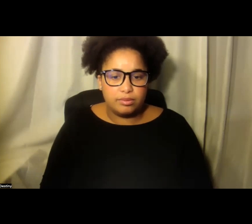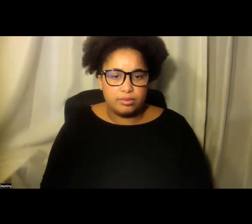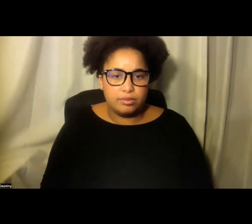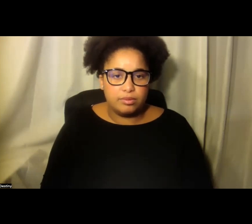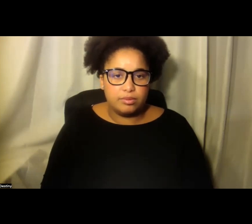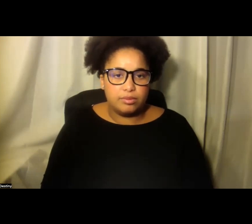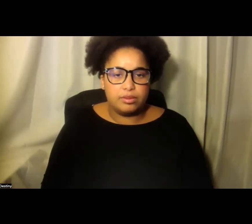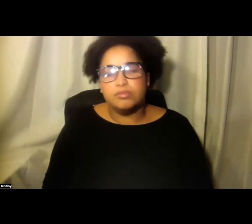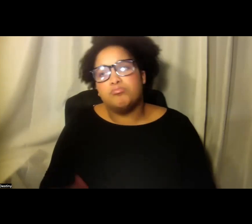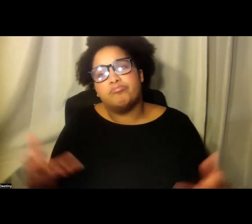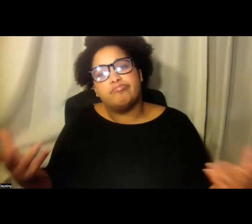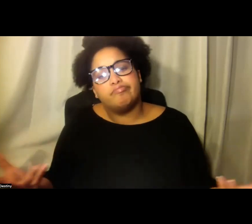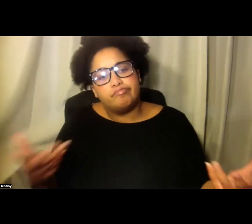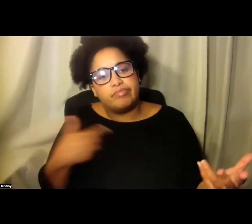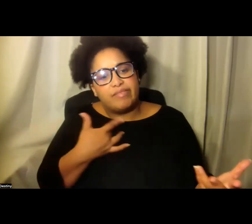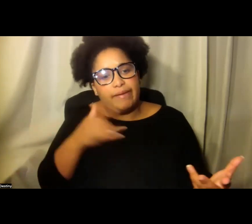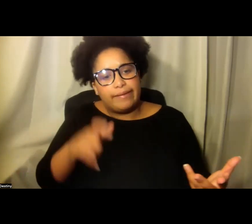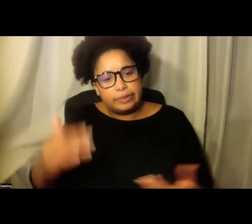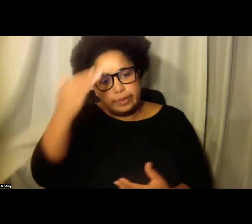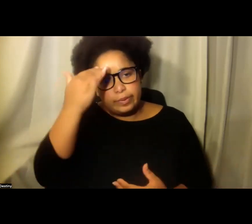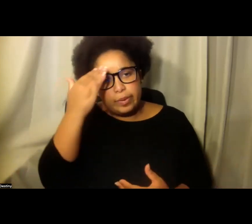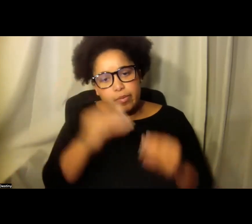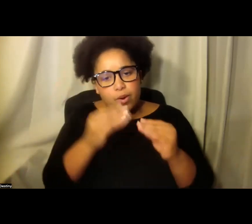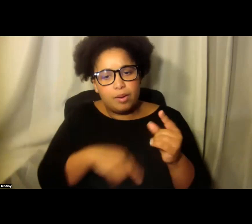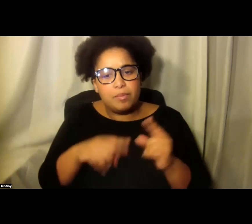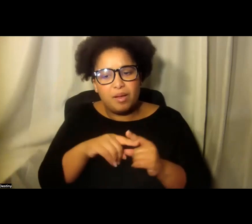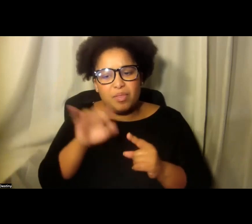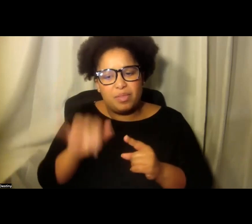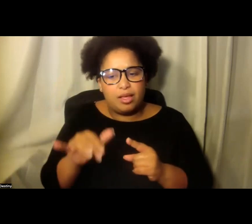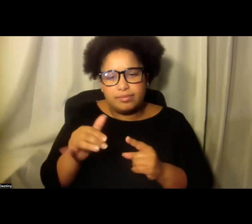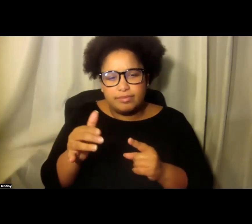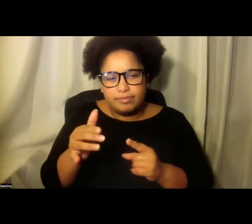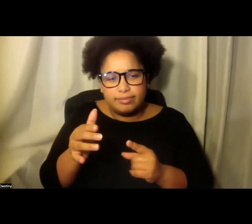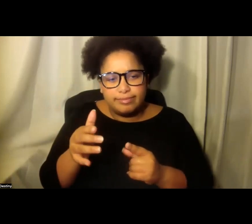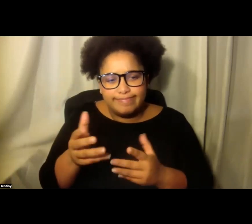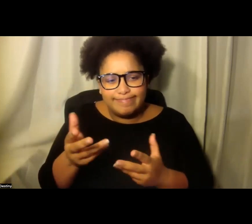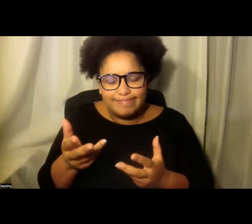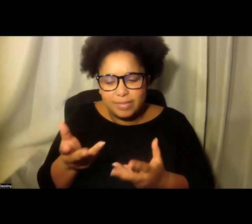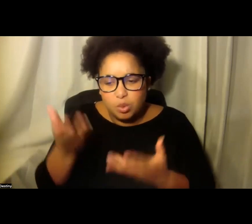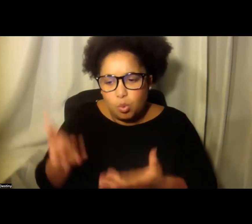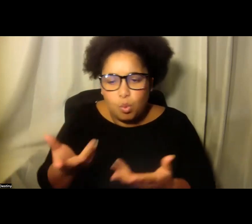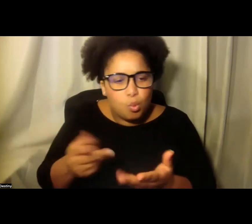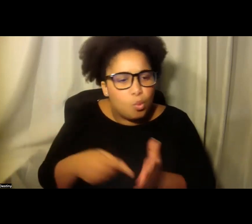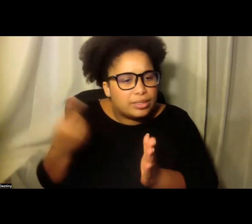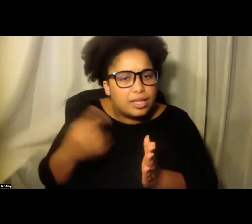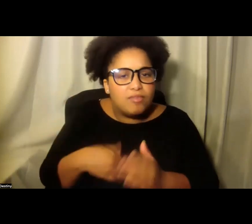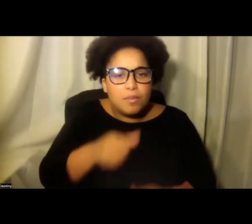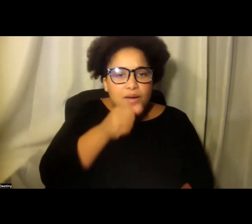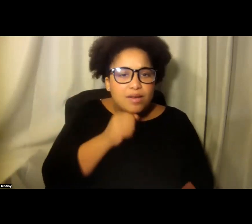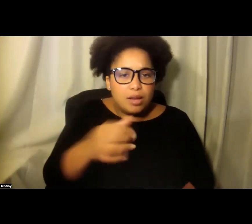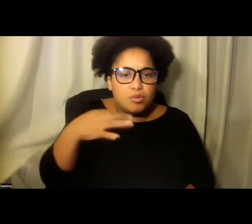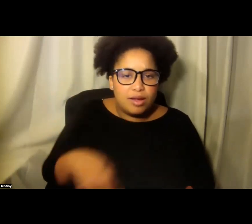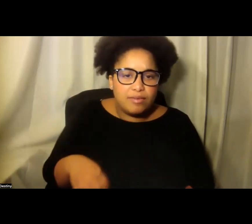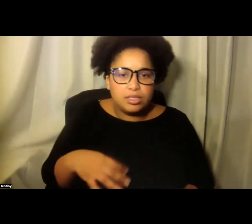I guess I would need to know a little bit more about what those are. This is the thing about private nonprofits, is that this